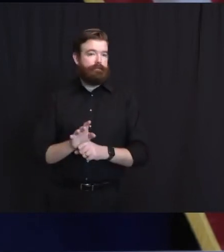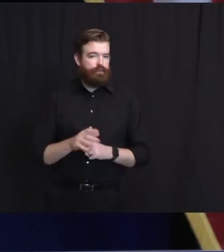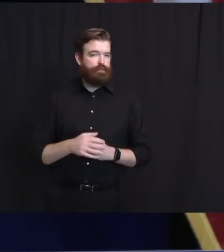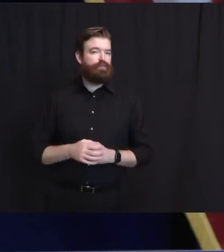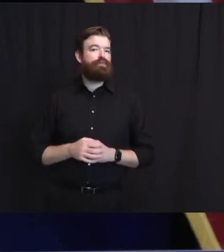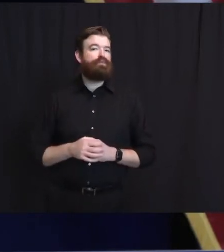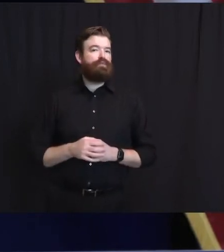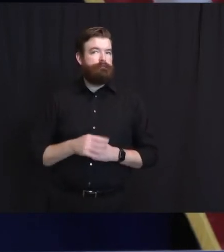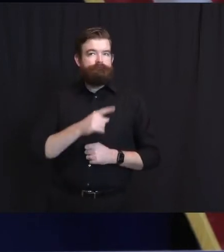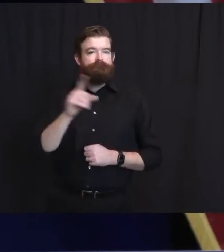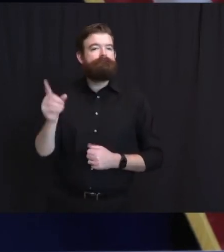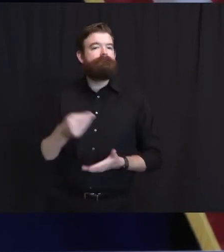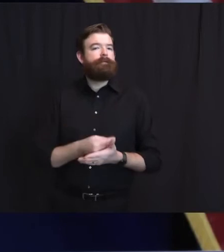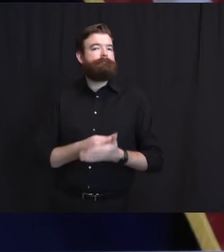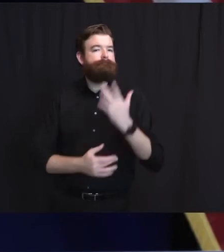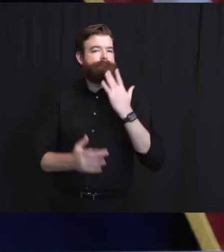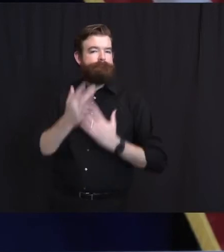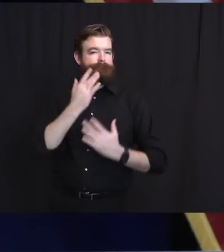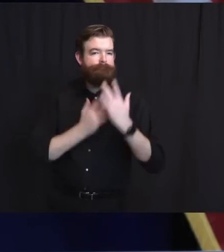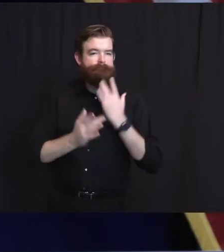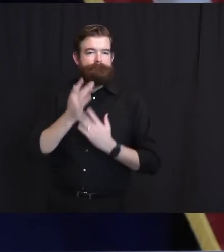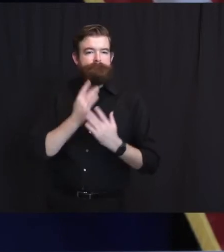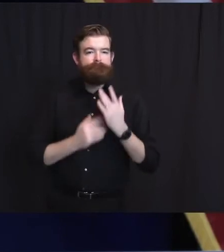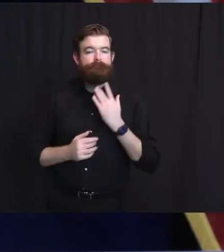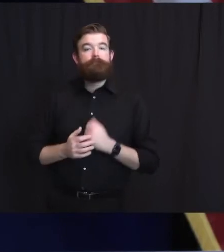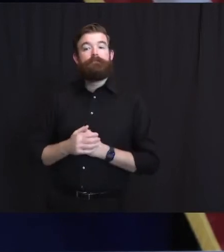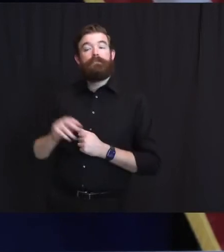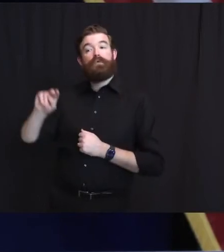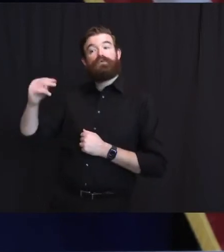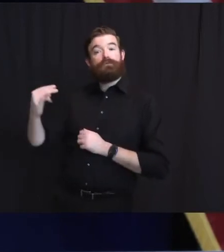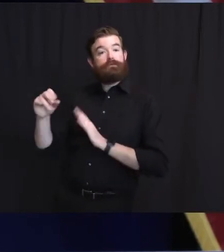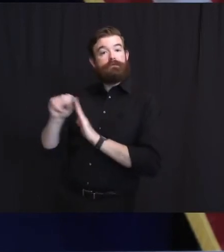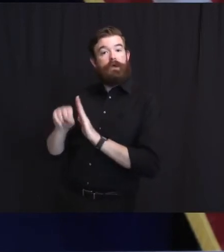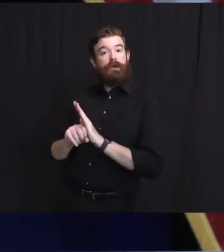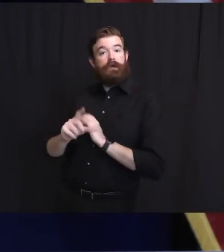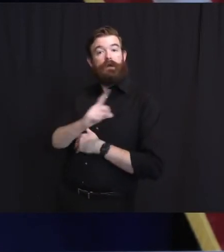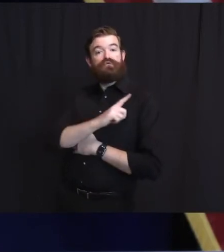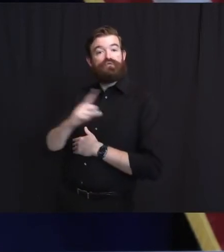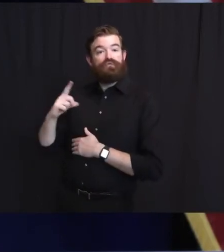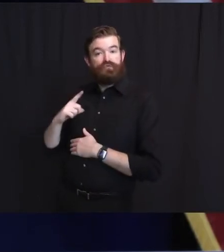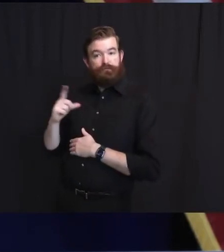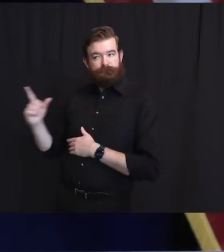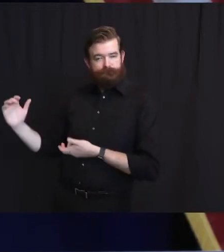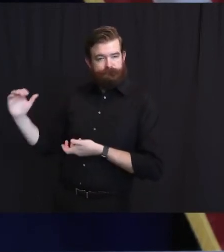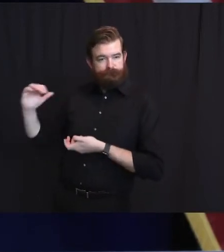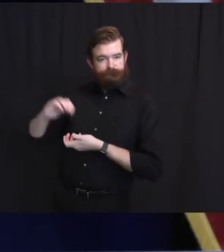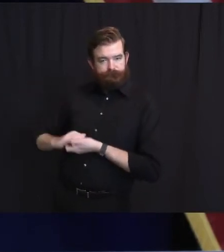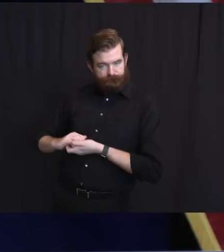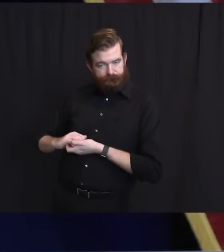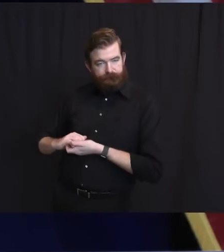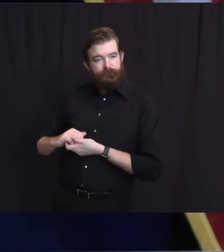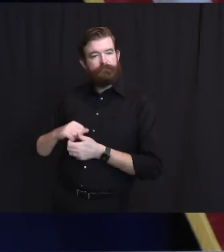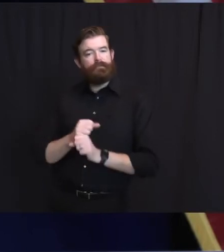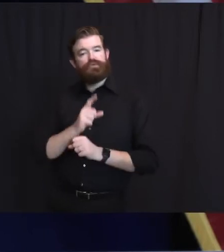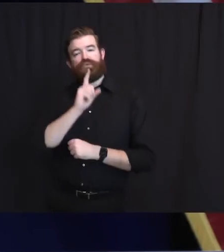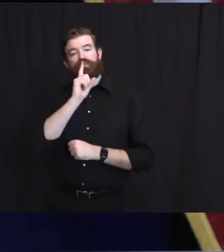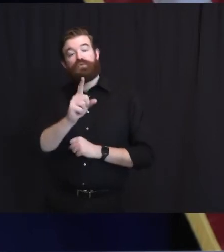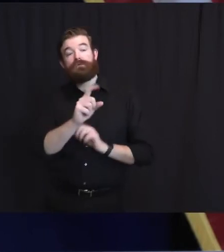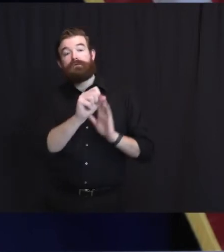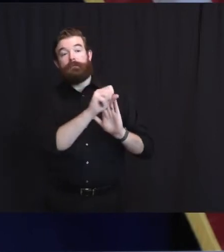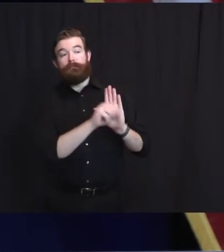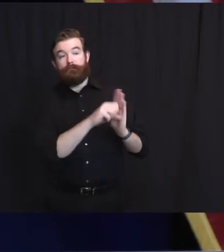state legislature partnered to ensure that the fiscal year 2021 state budget advanced our shared goal